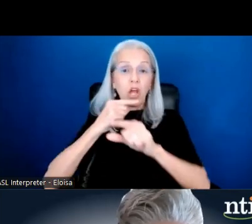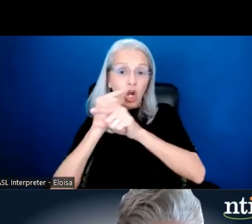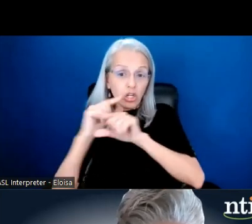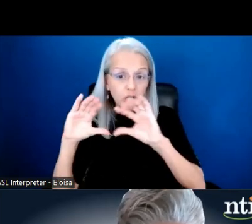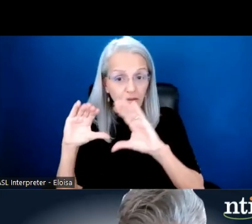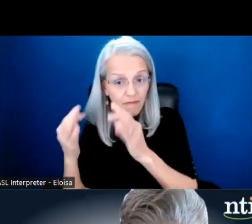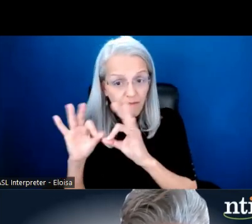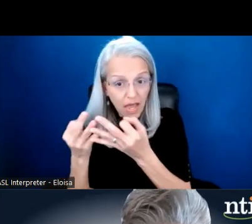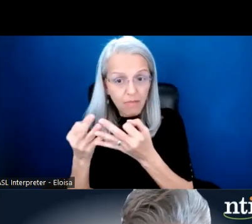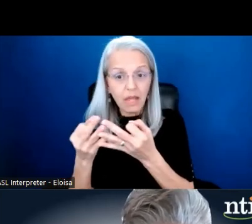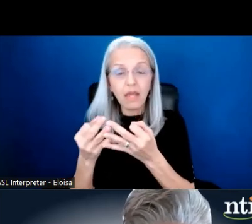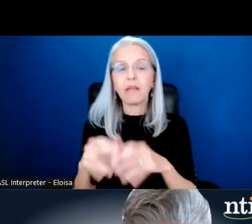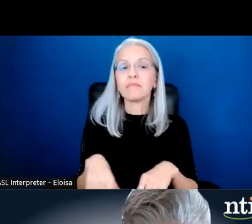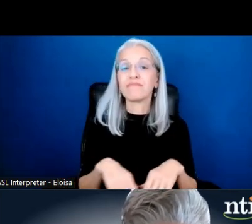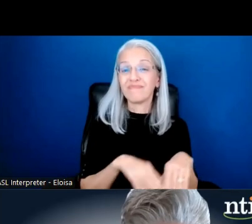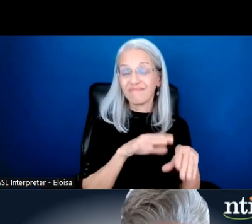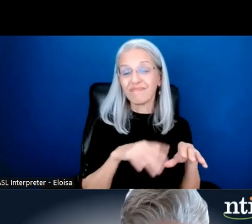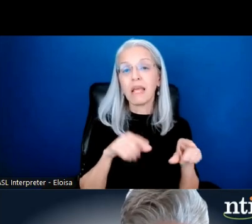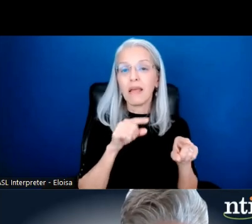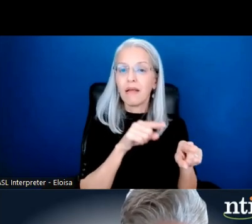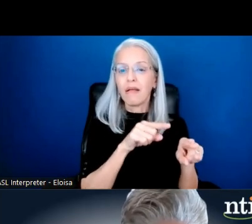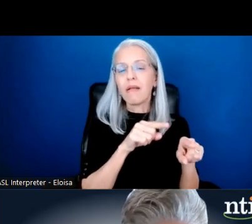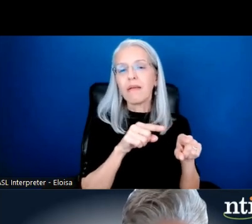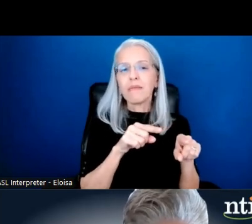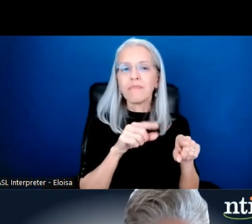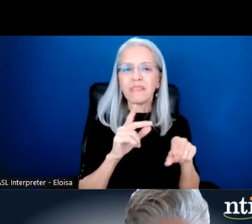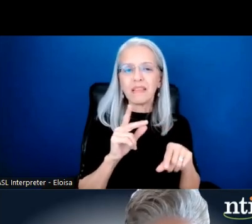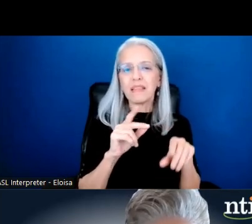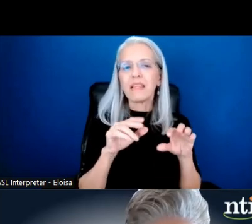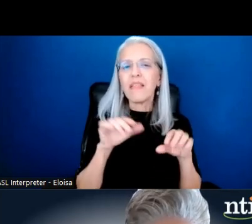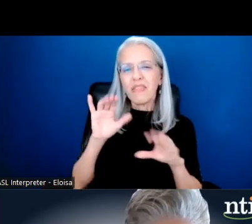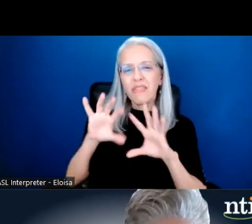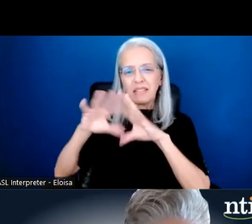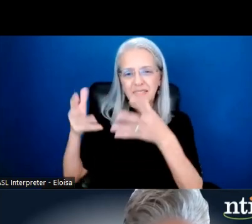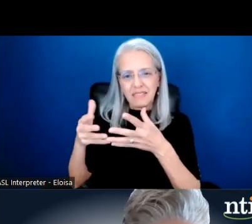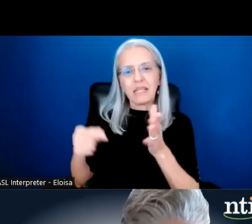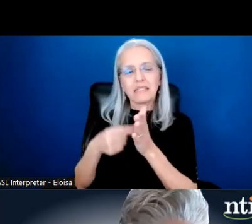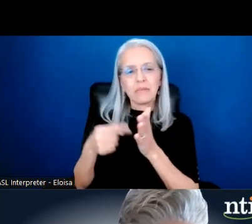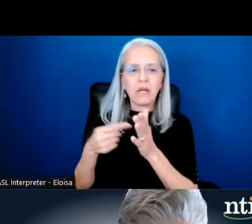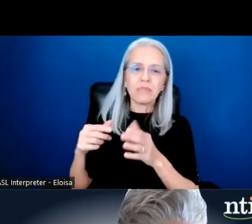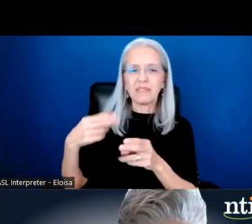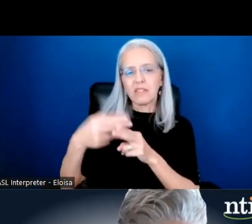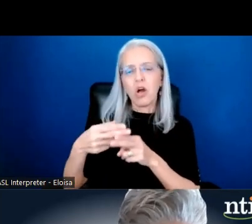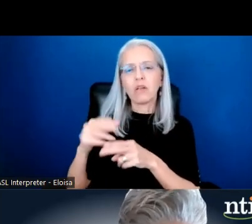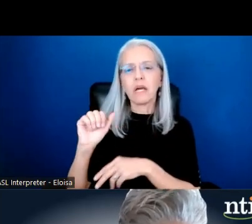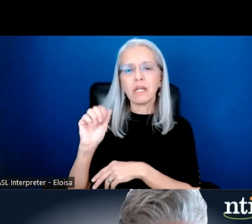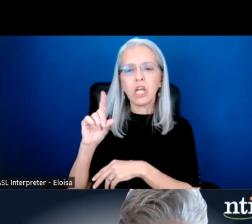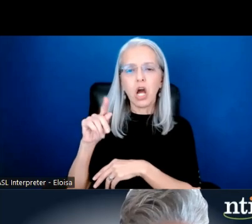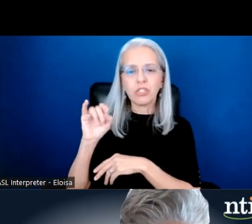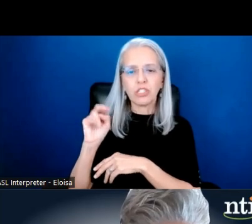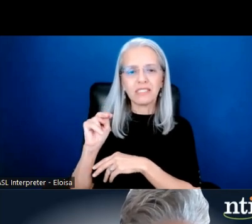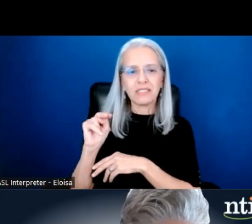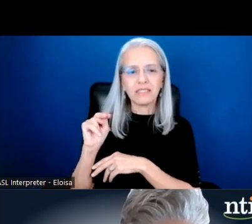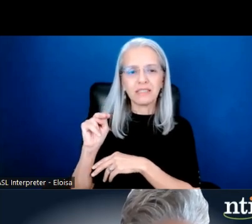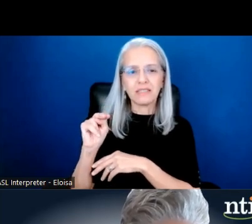that adoption constellation, if you will, or the adoption kinship network, as it sometimes is called, everyone in that